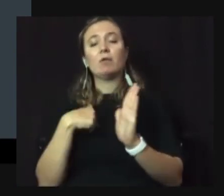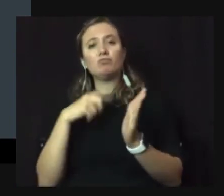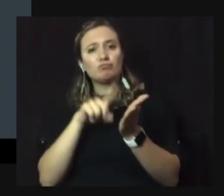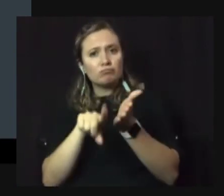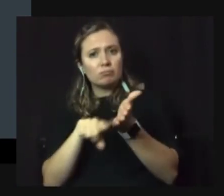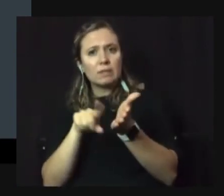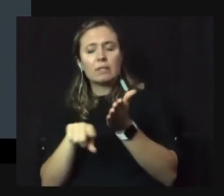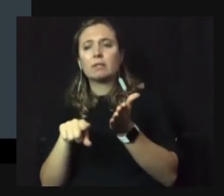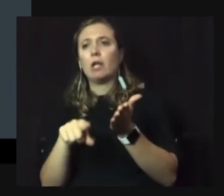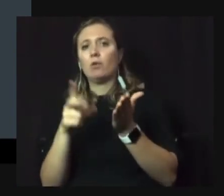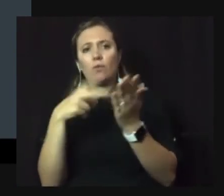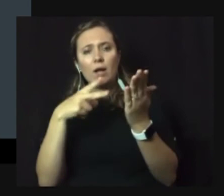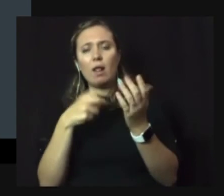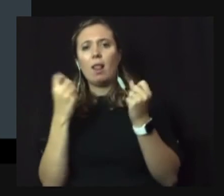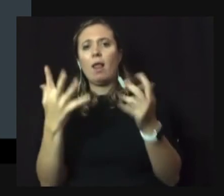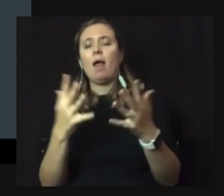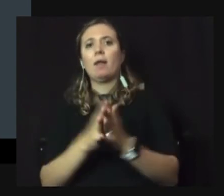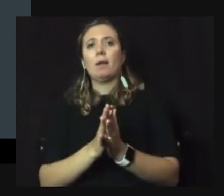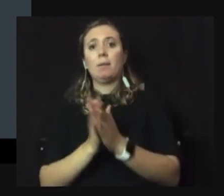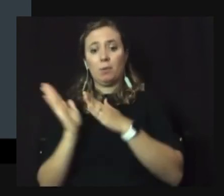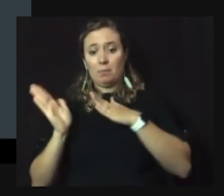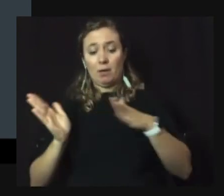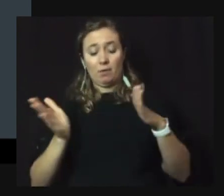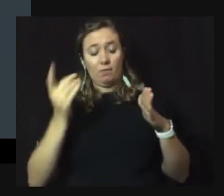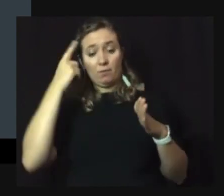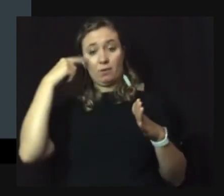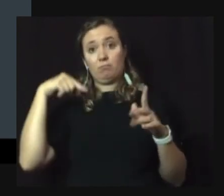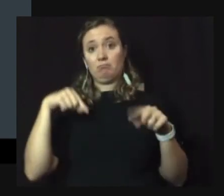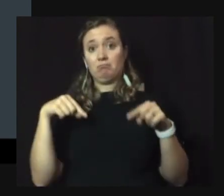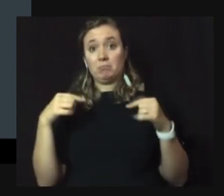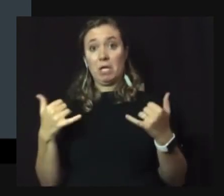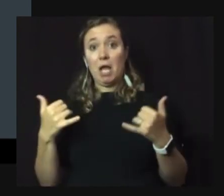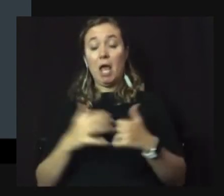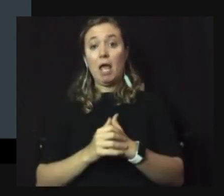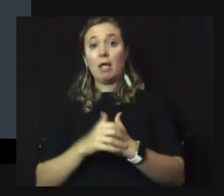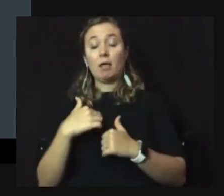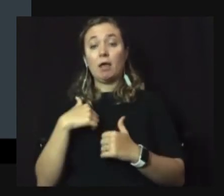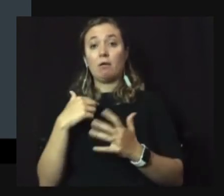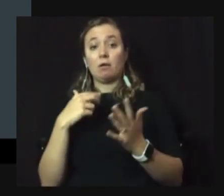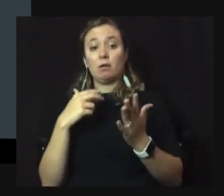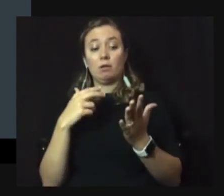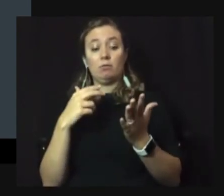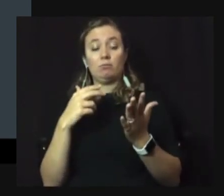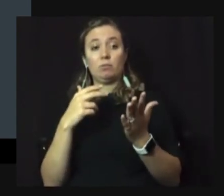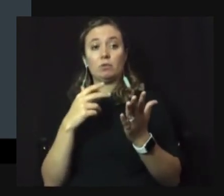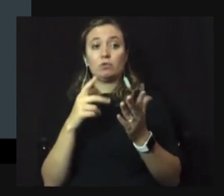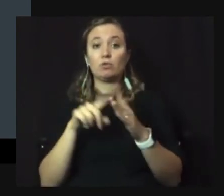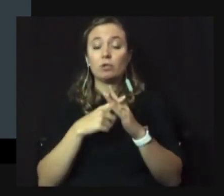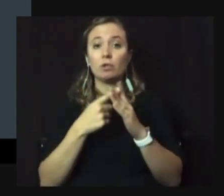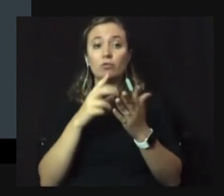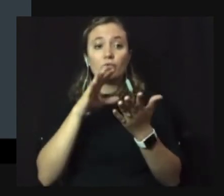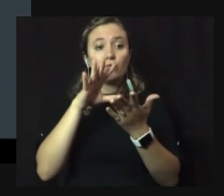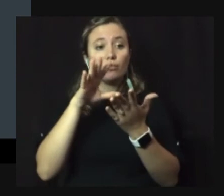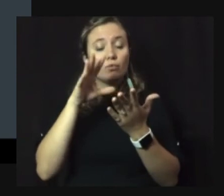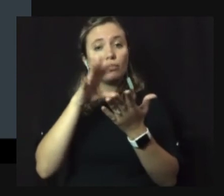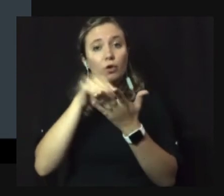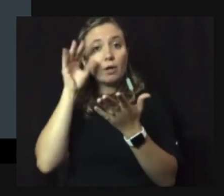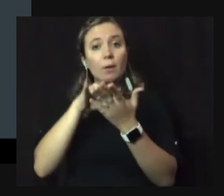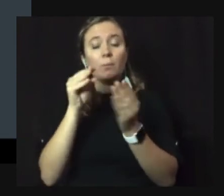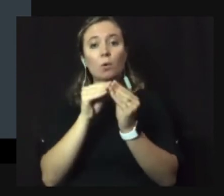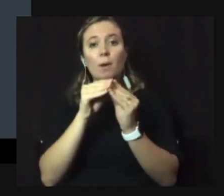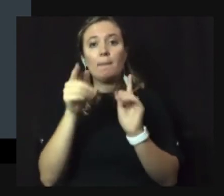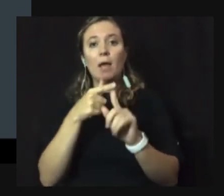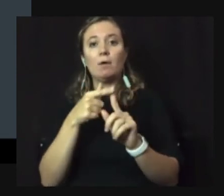I actually, preparing for this, came on some literature, newer literature about